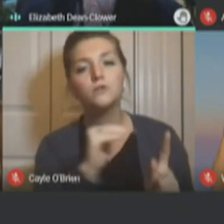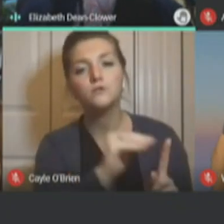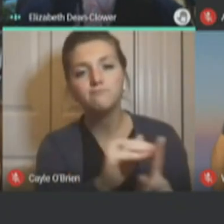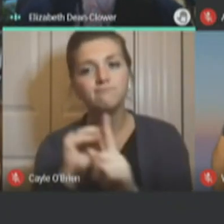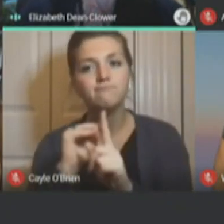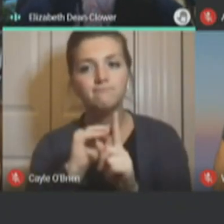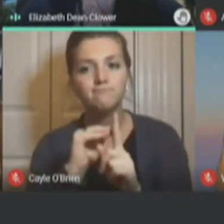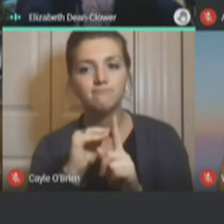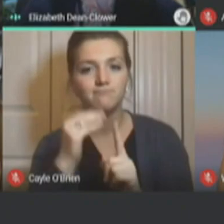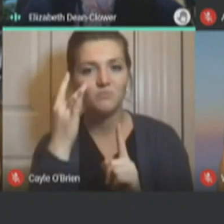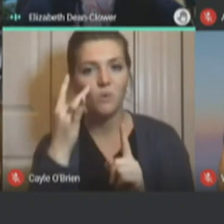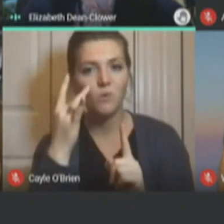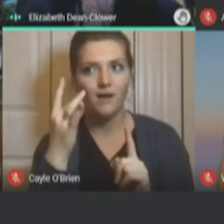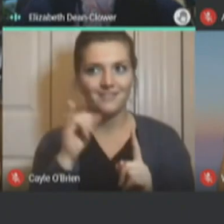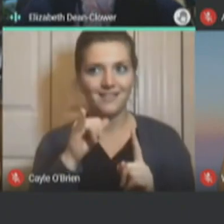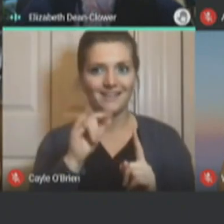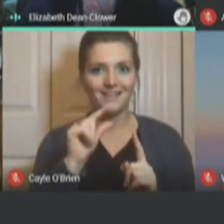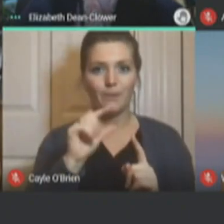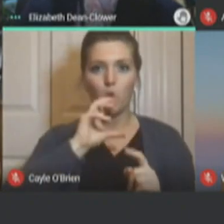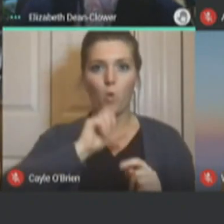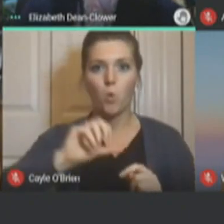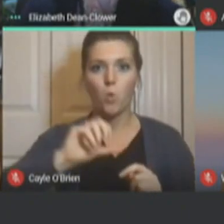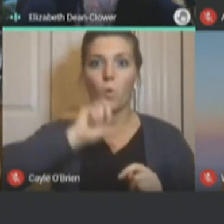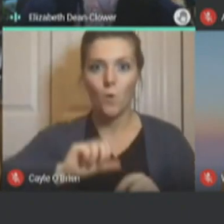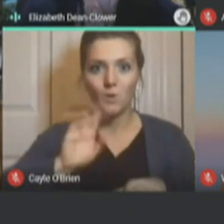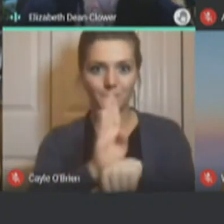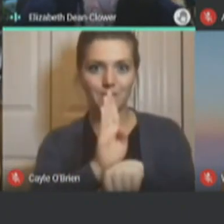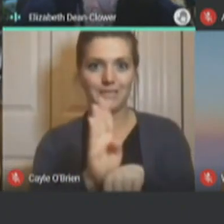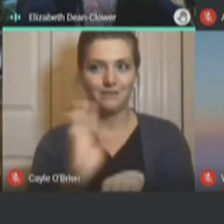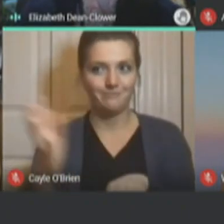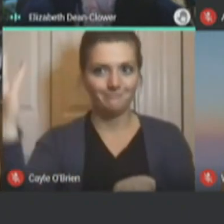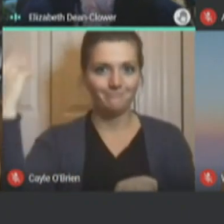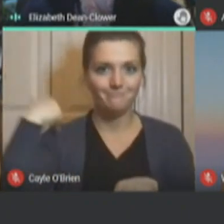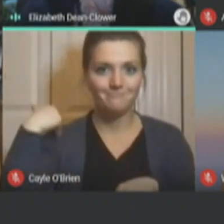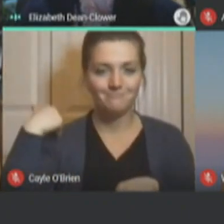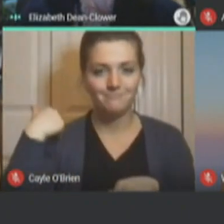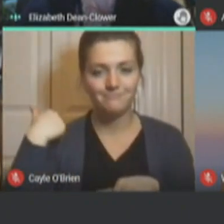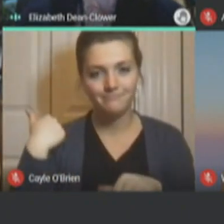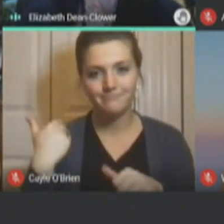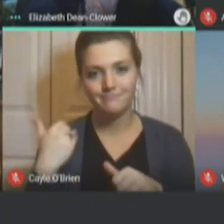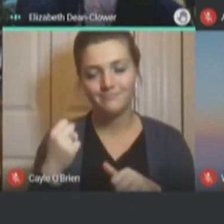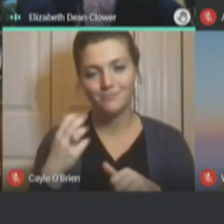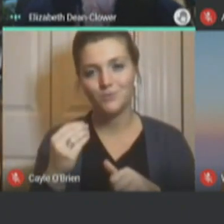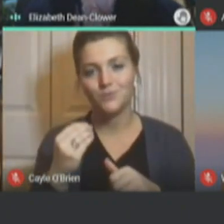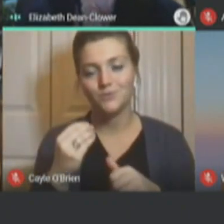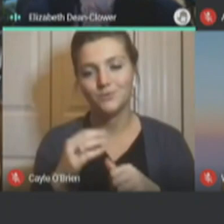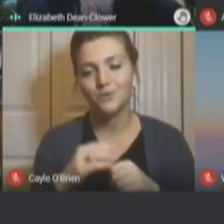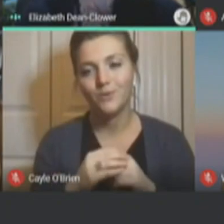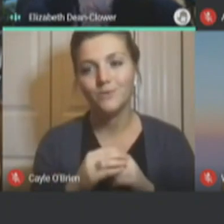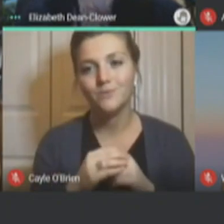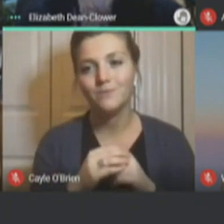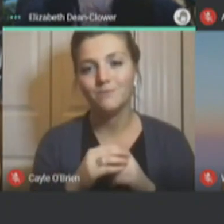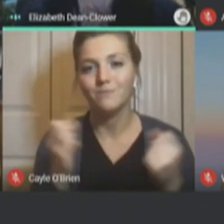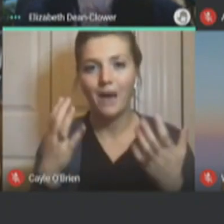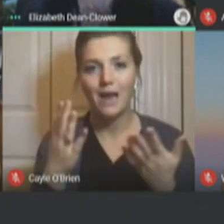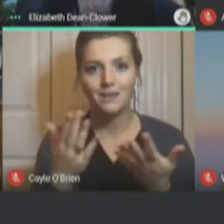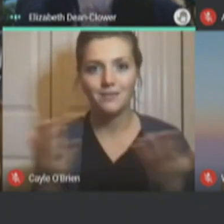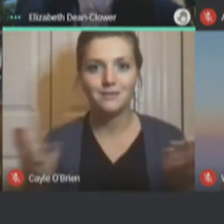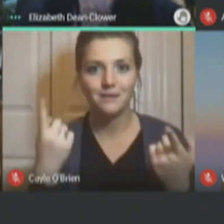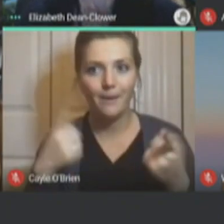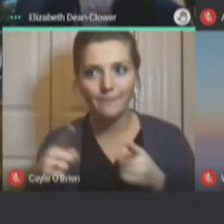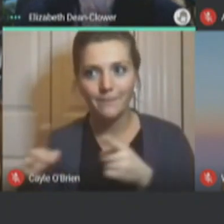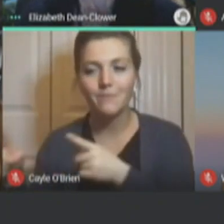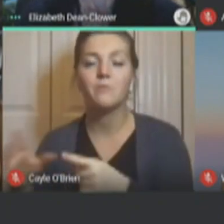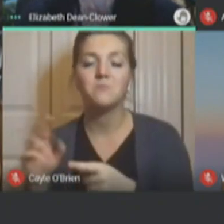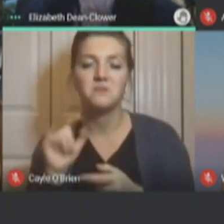it's become somewhat old business for a number of other intervening important reasons, but that's what the nature of it is.